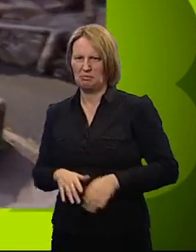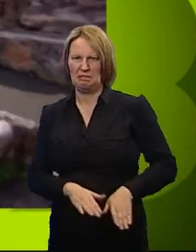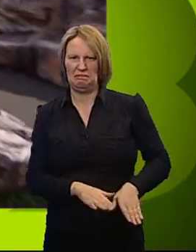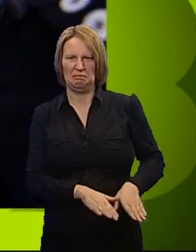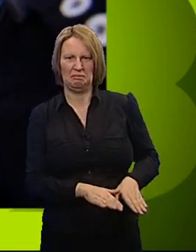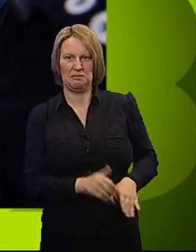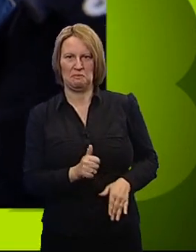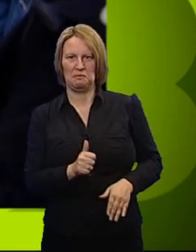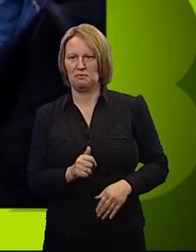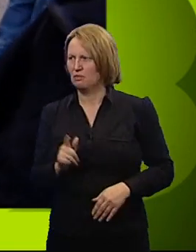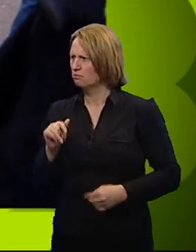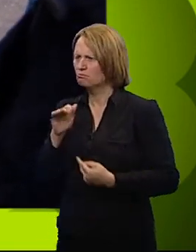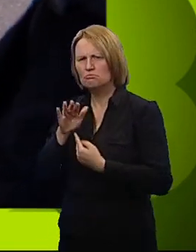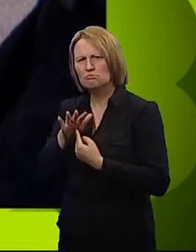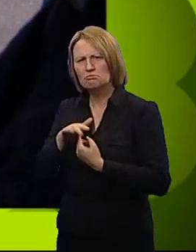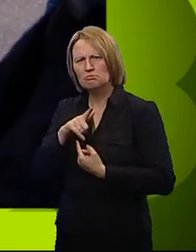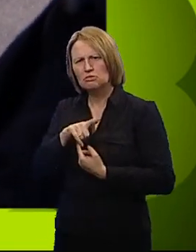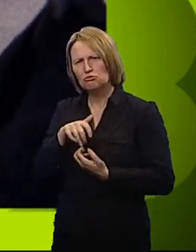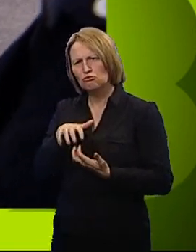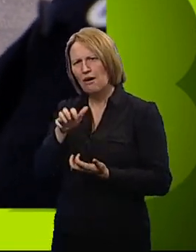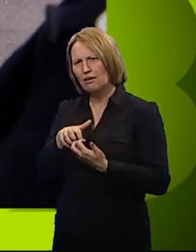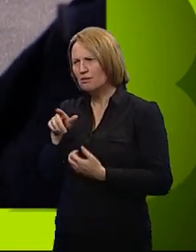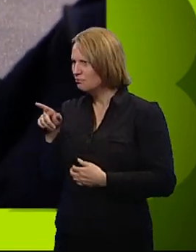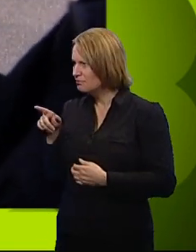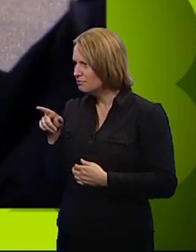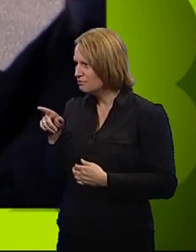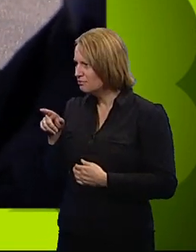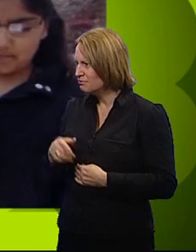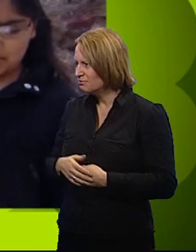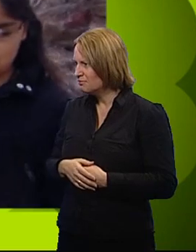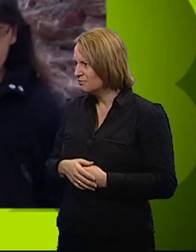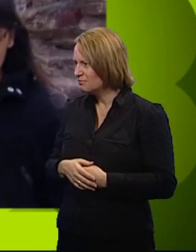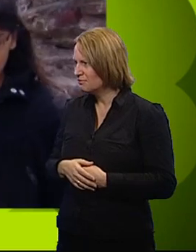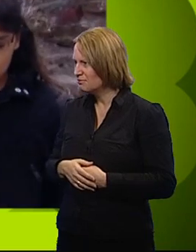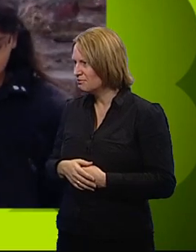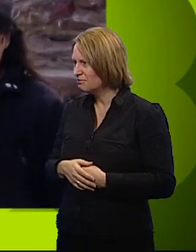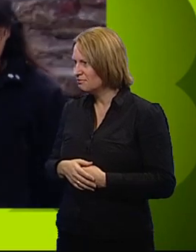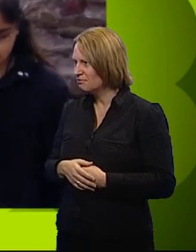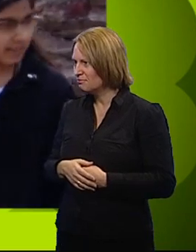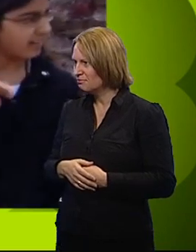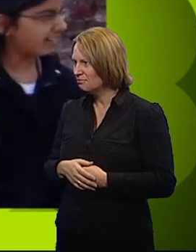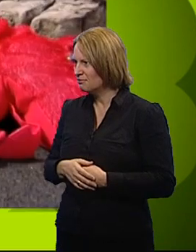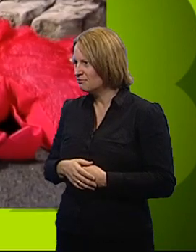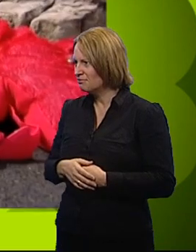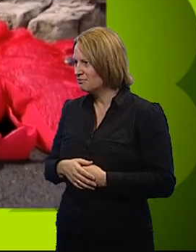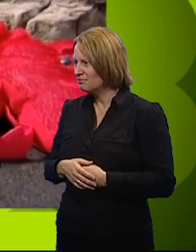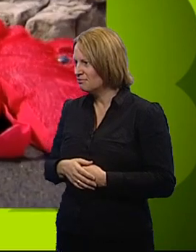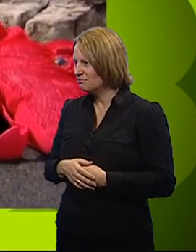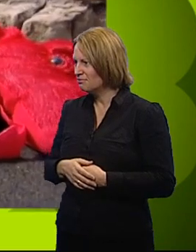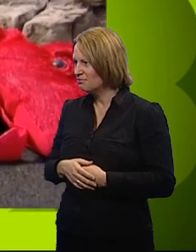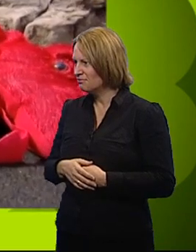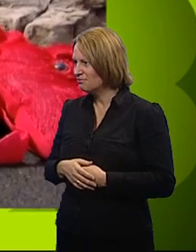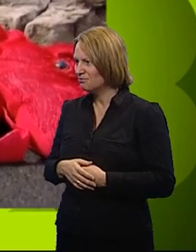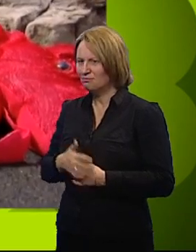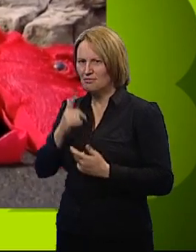Yippee! Will your parents survive this boat rape? What's the significance of this dragon?